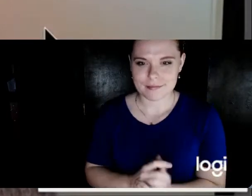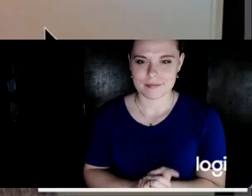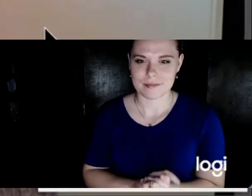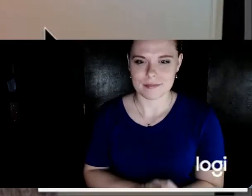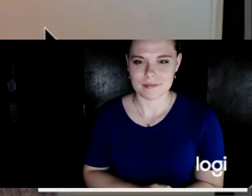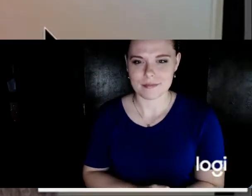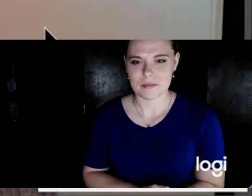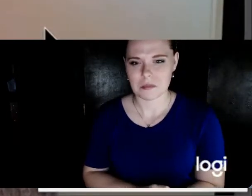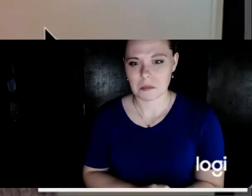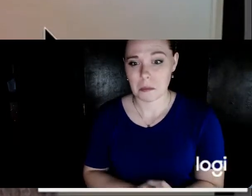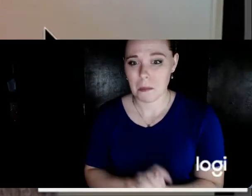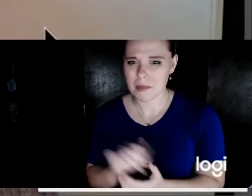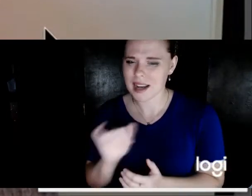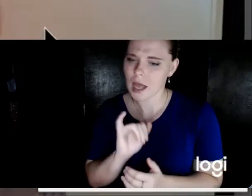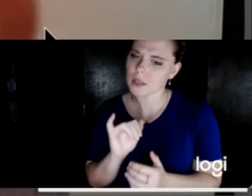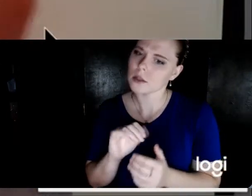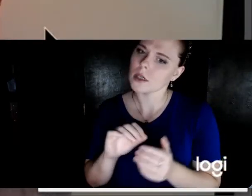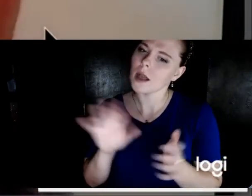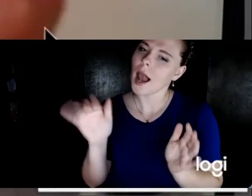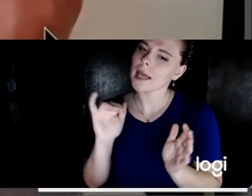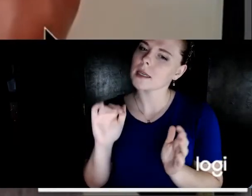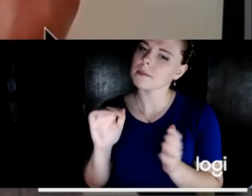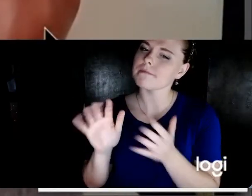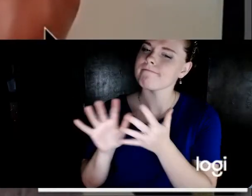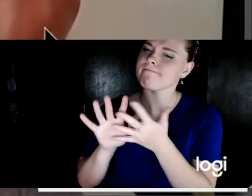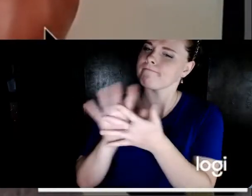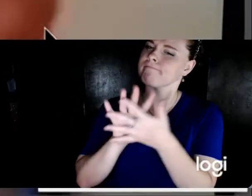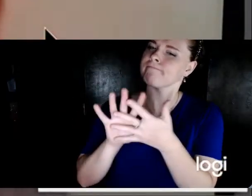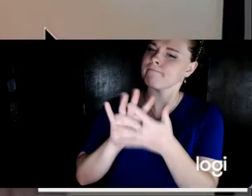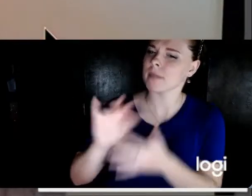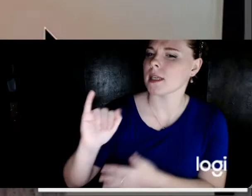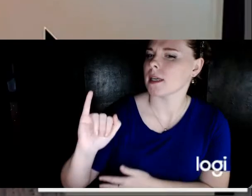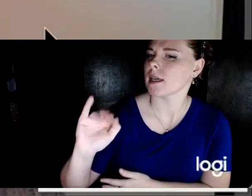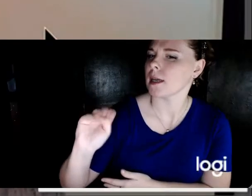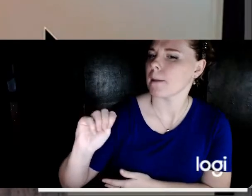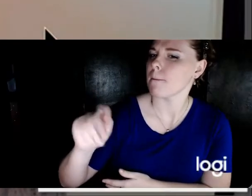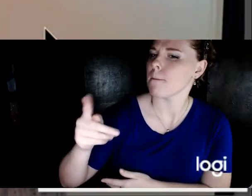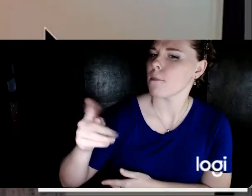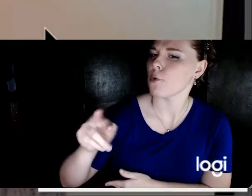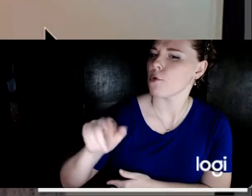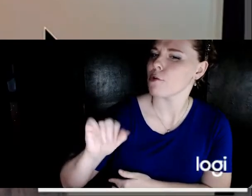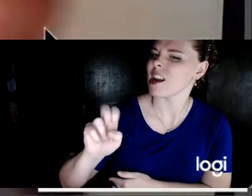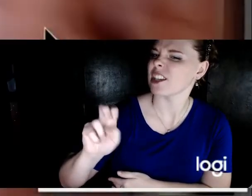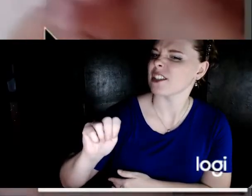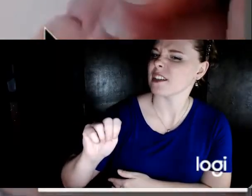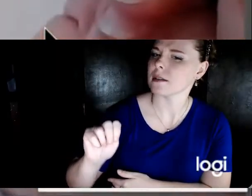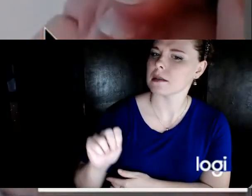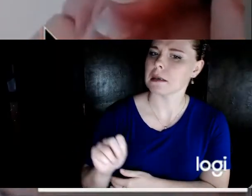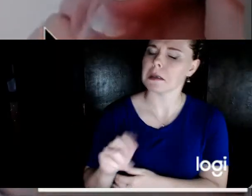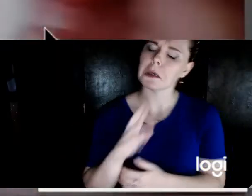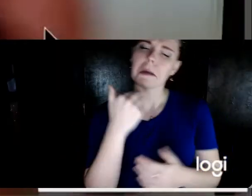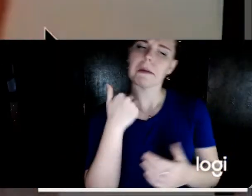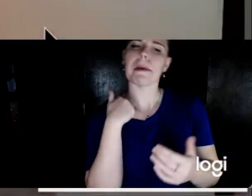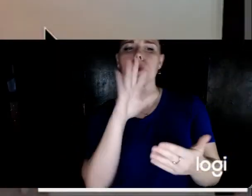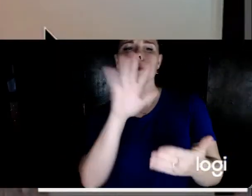doing just kind of an impression while I'm looking at that other photo. Kind of had a middle